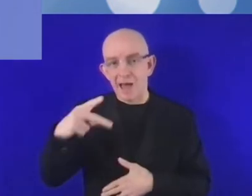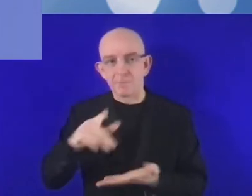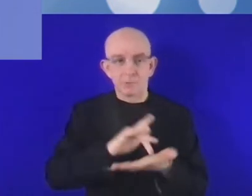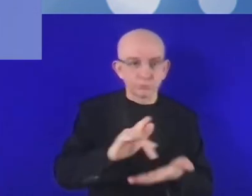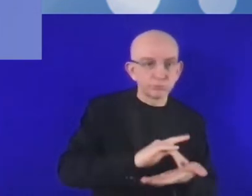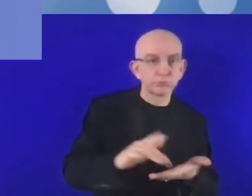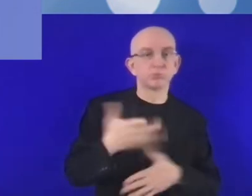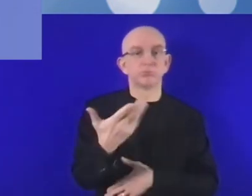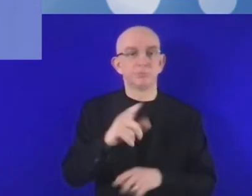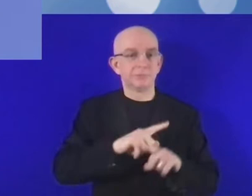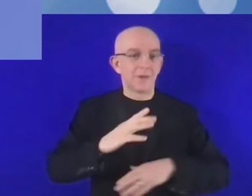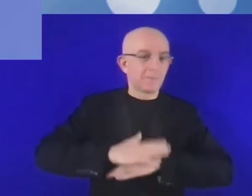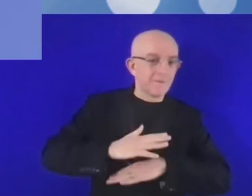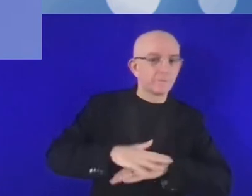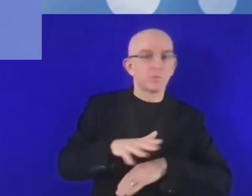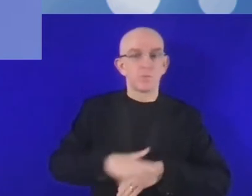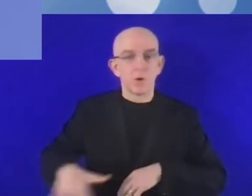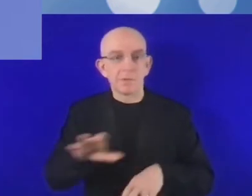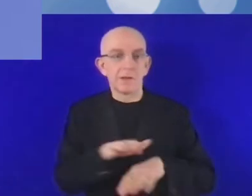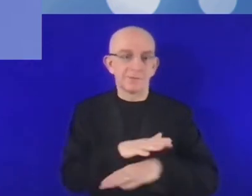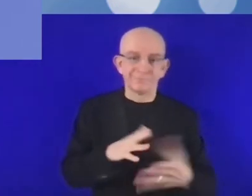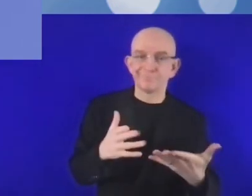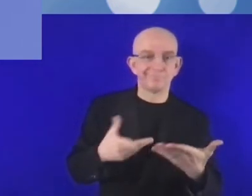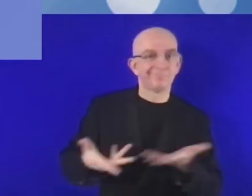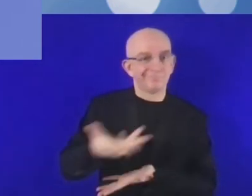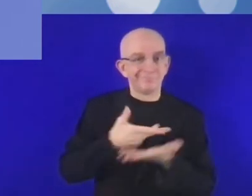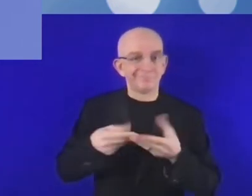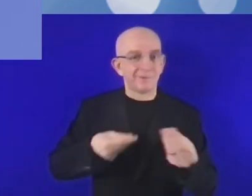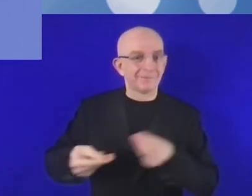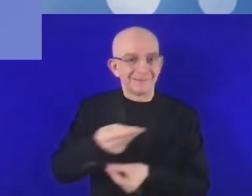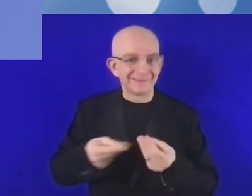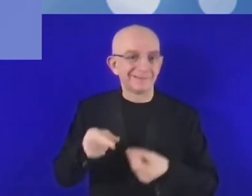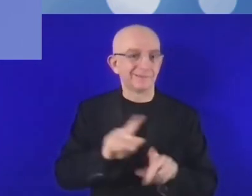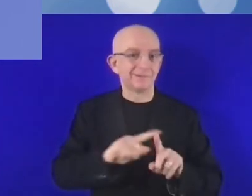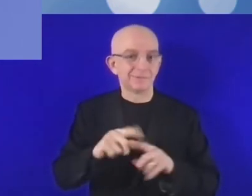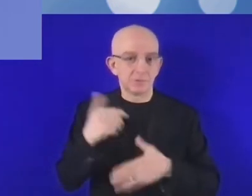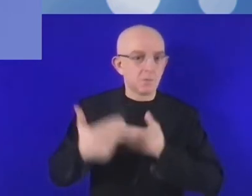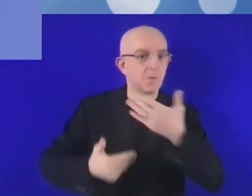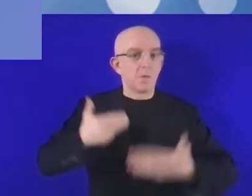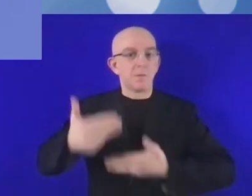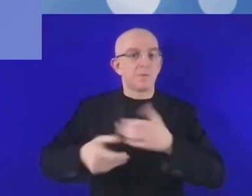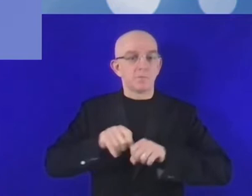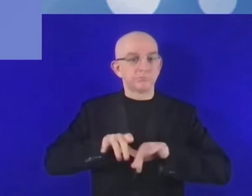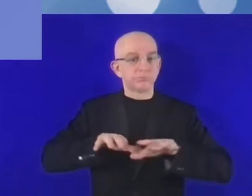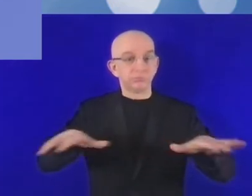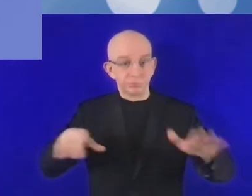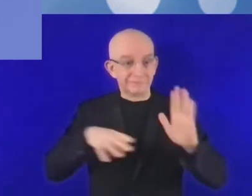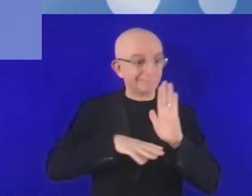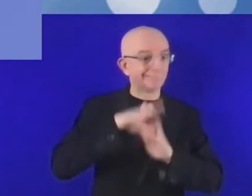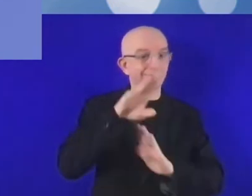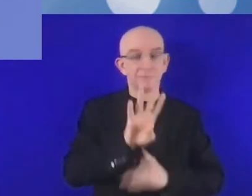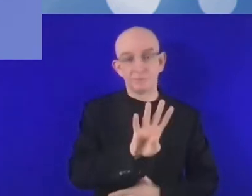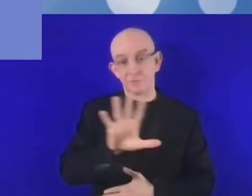24 public administration also seen a major acceleration sm is not necessary